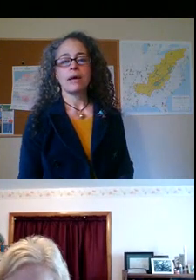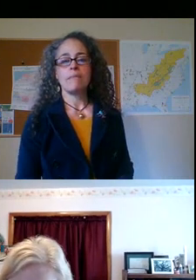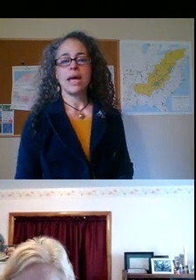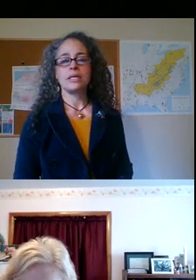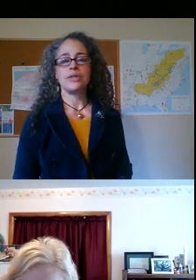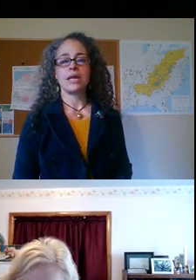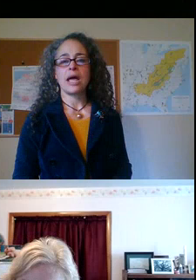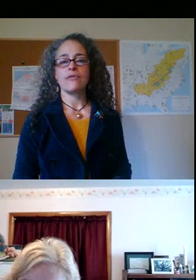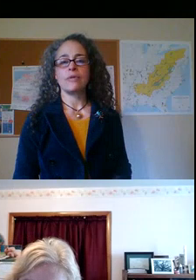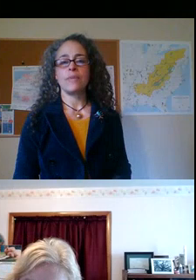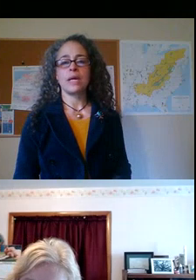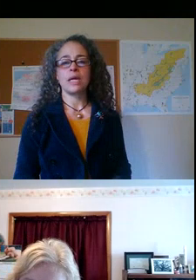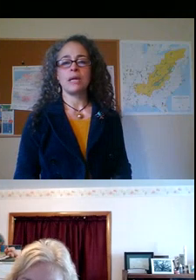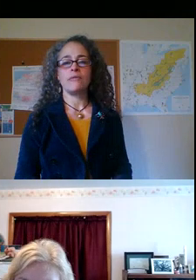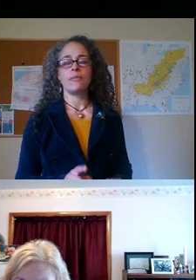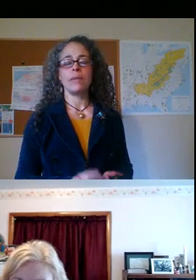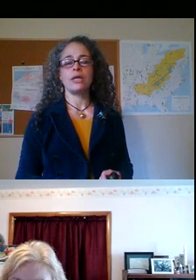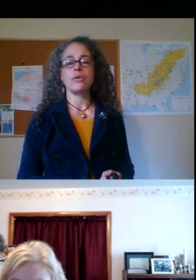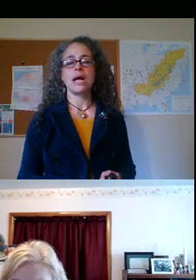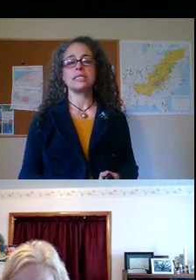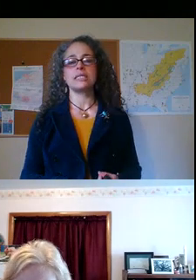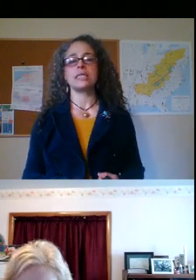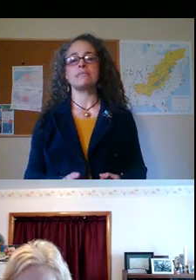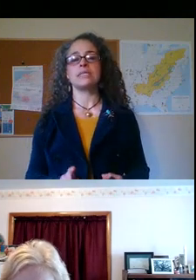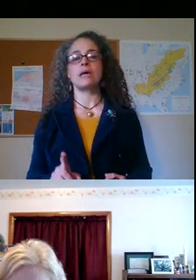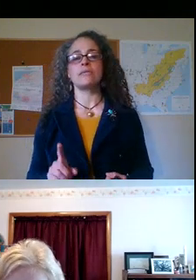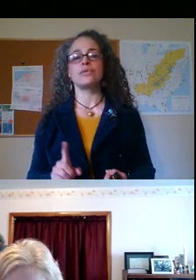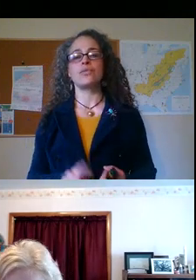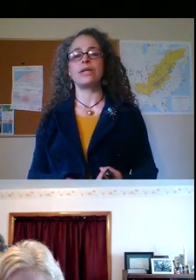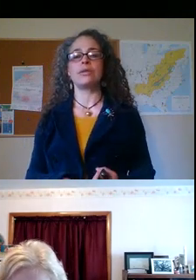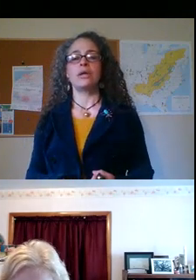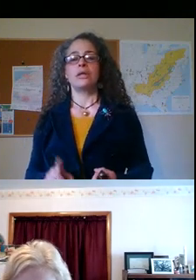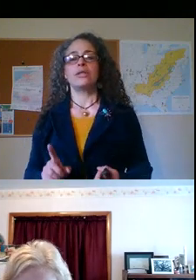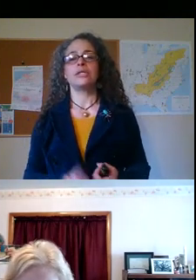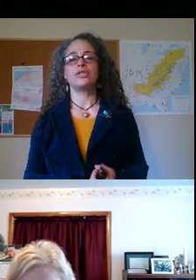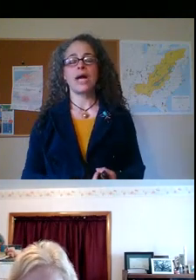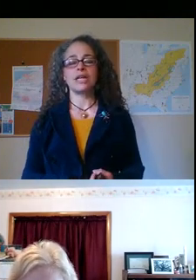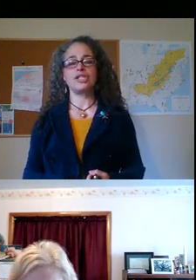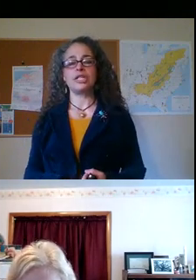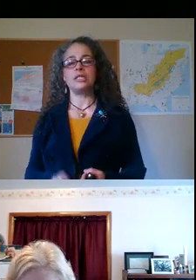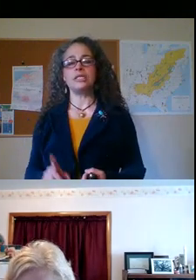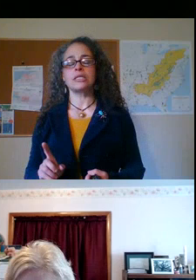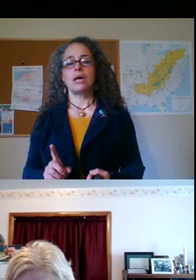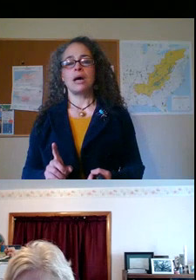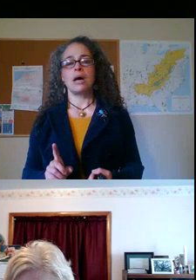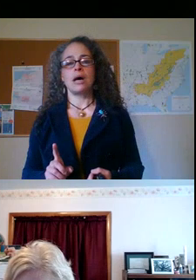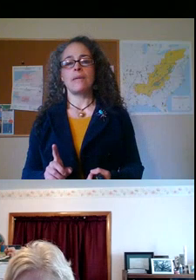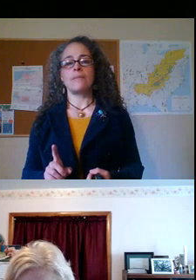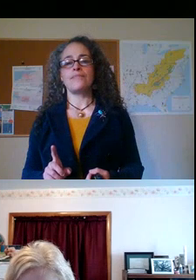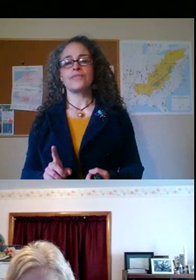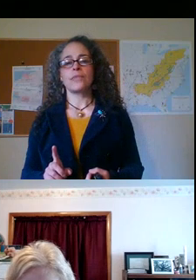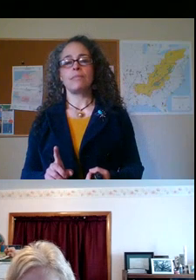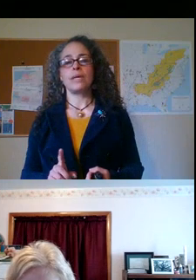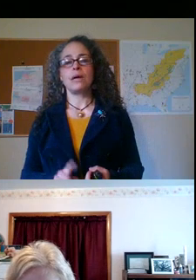I recommend that everybody familiarizes themselves with these strategies,